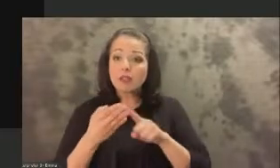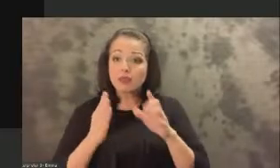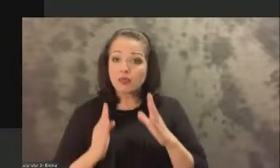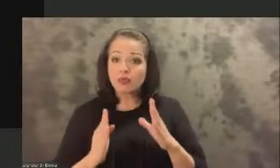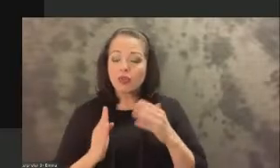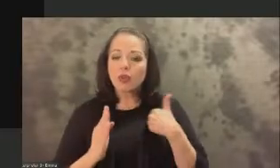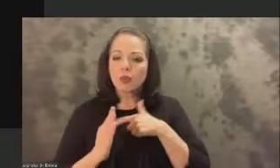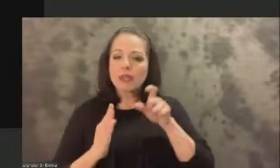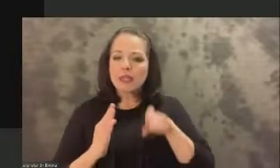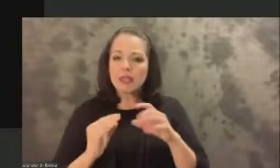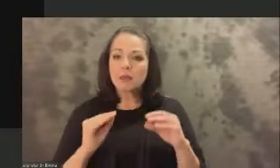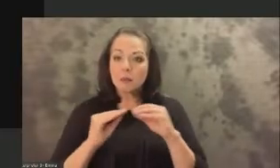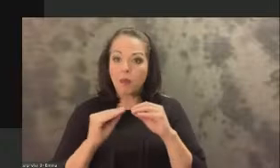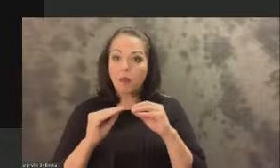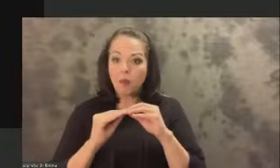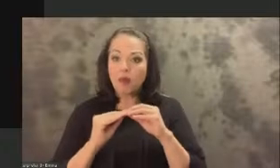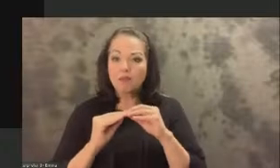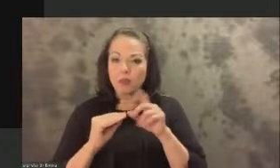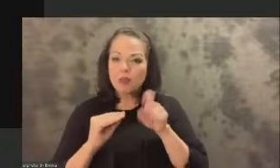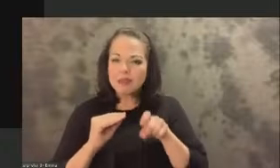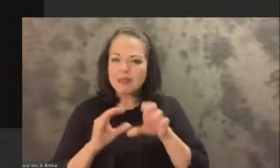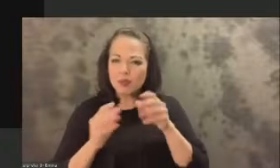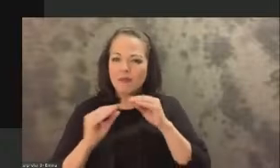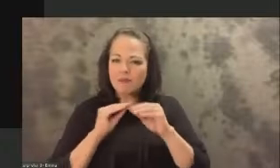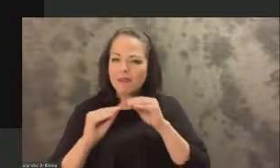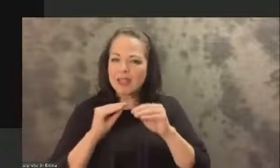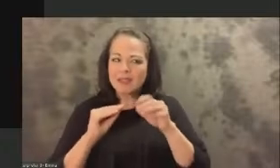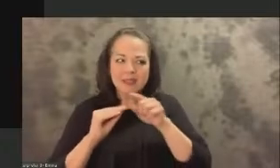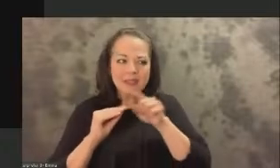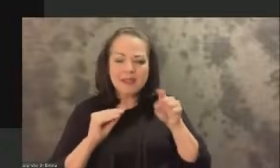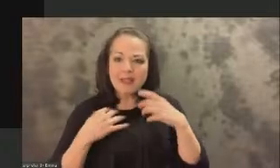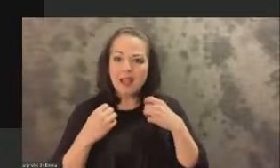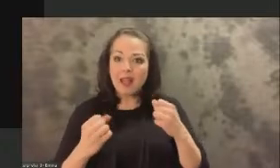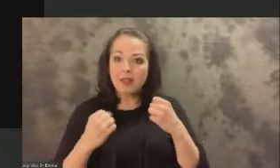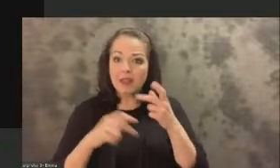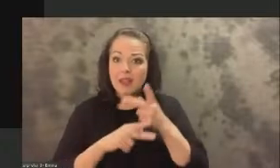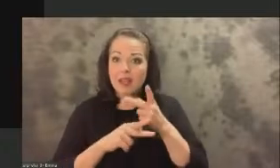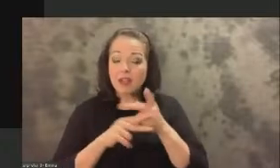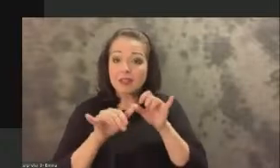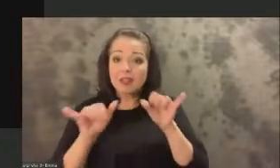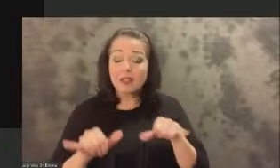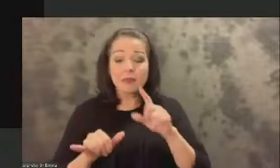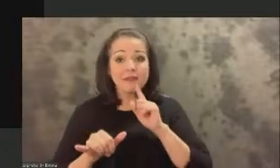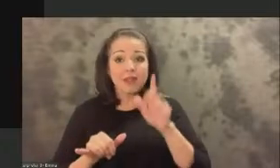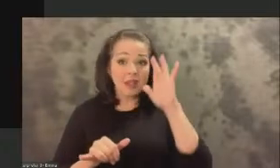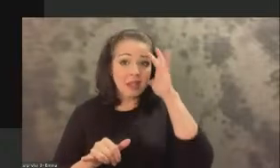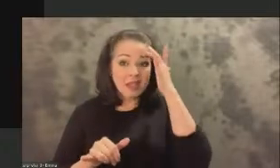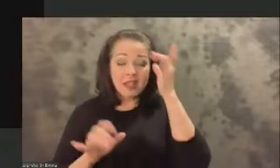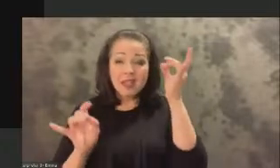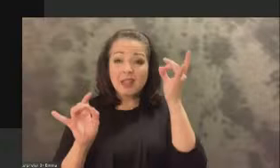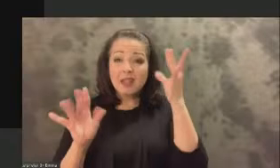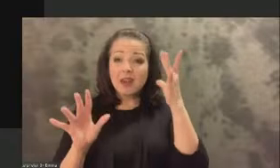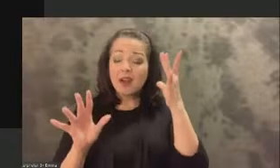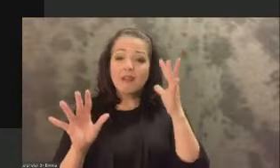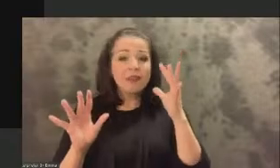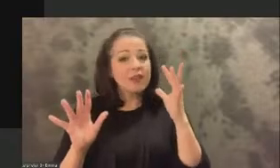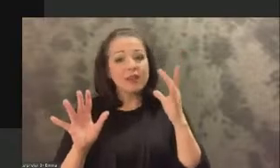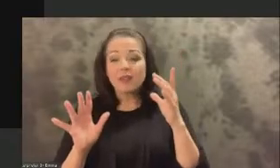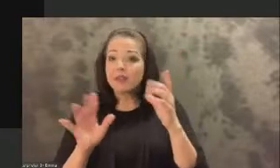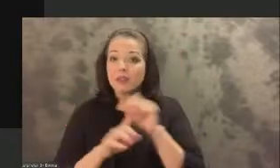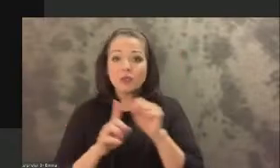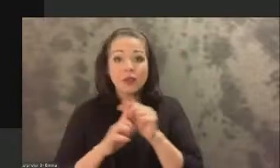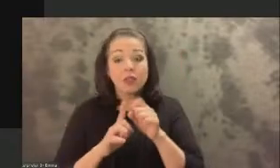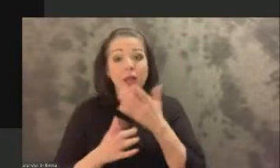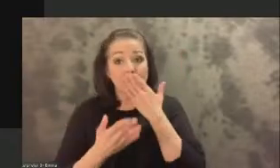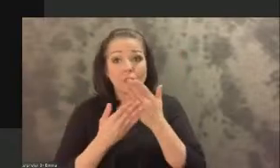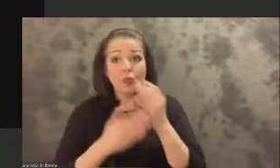need more needs to be done to fix the healthcare system. It has been a nightmare for me navigating the healthcare system, and I'm well insured. So